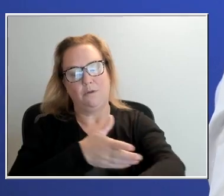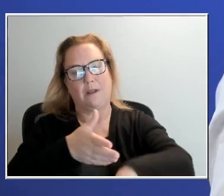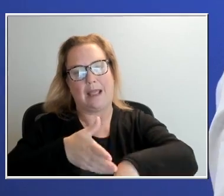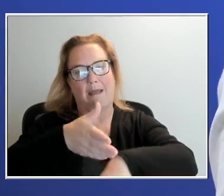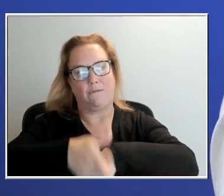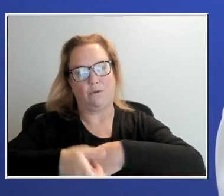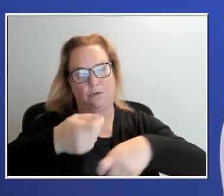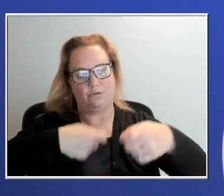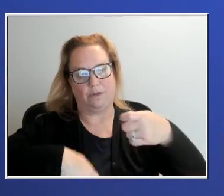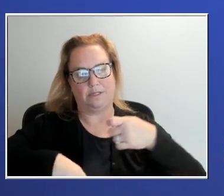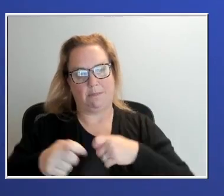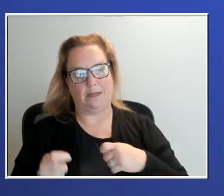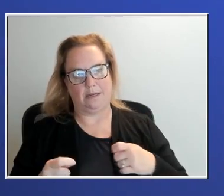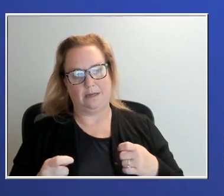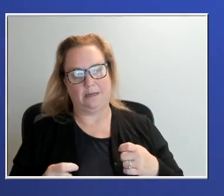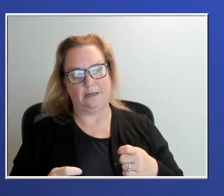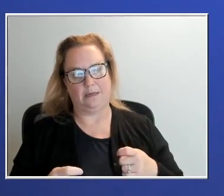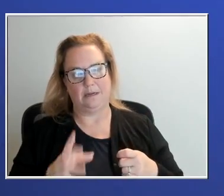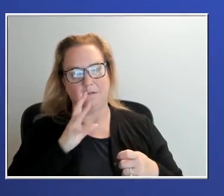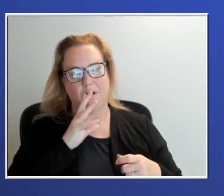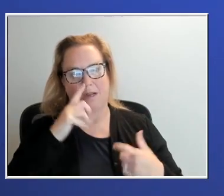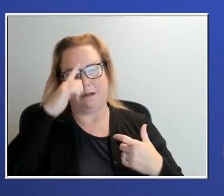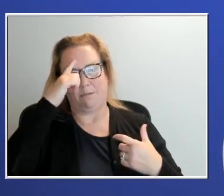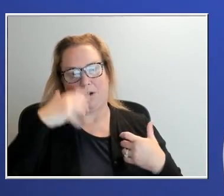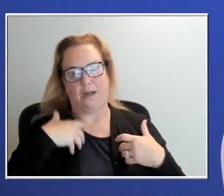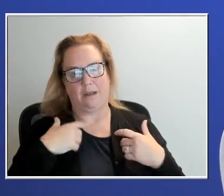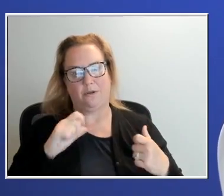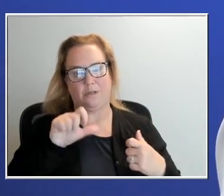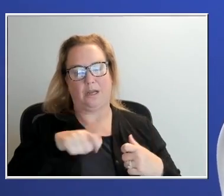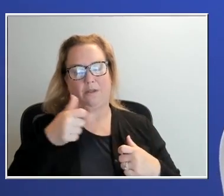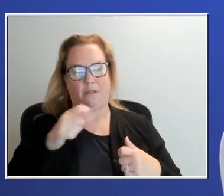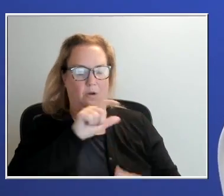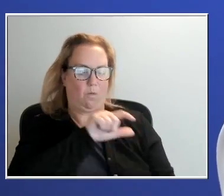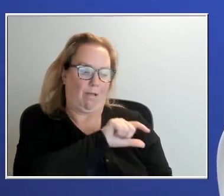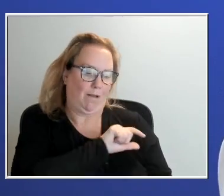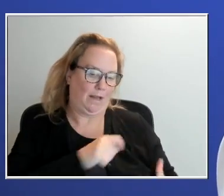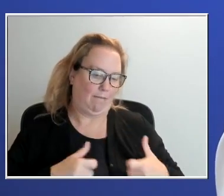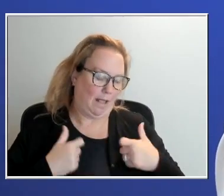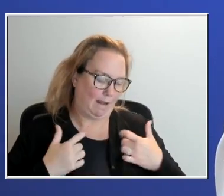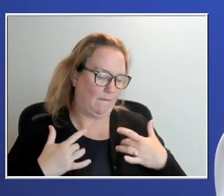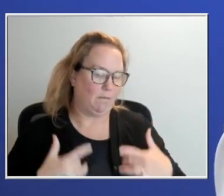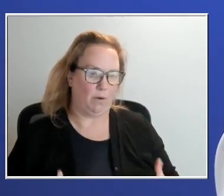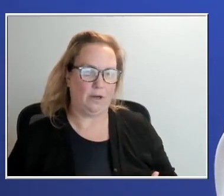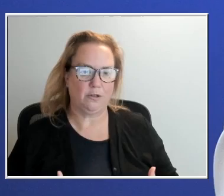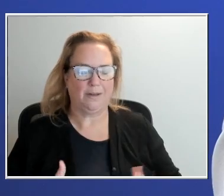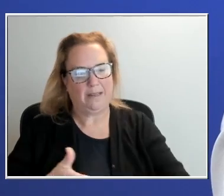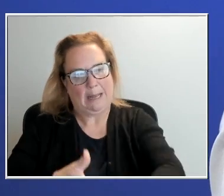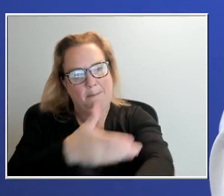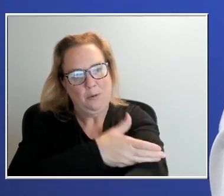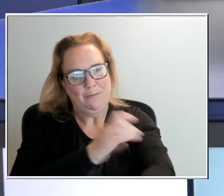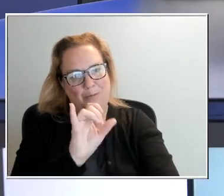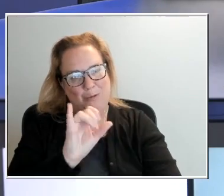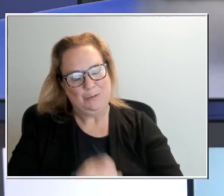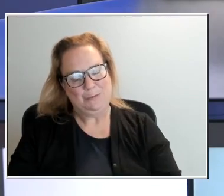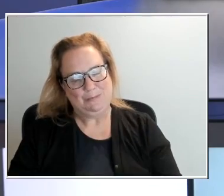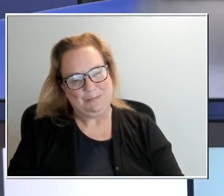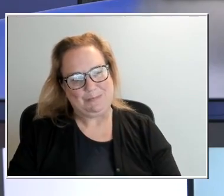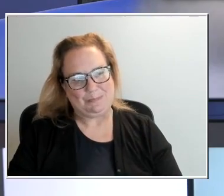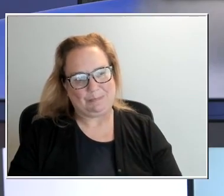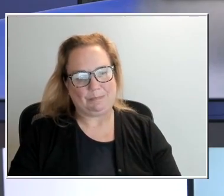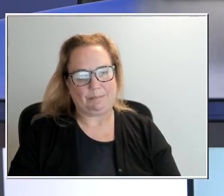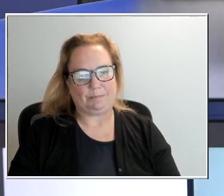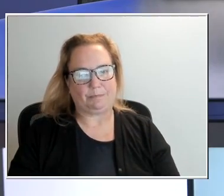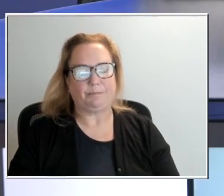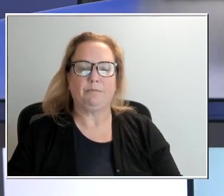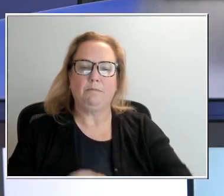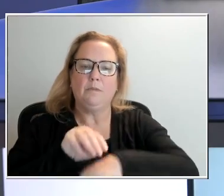And we're talking about brain health, but there are other things, quality of life, depression, they also improve after transplant. Okay. So what advice would you give